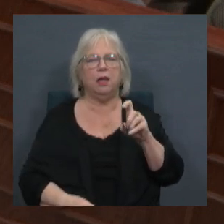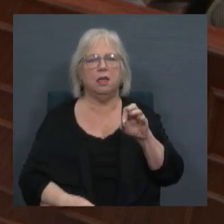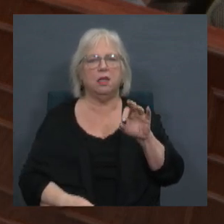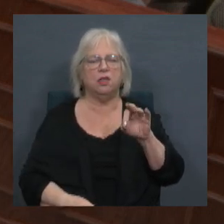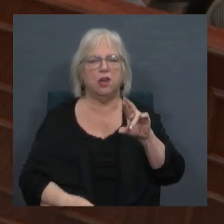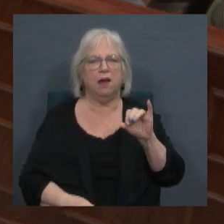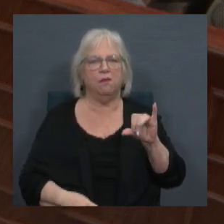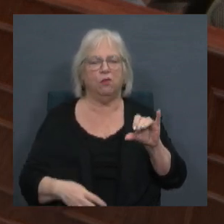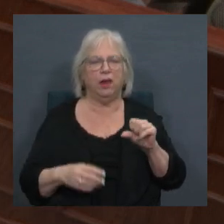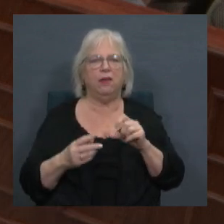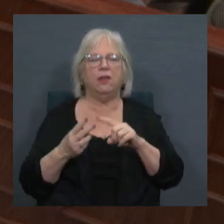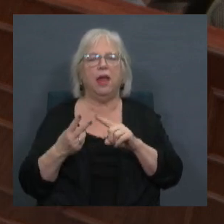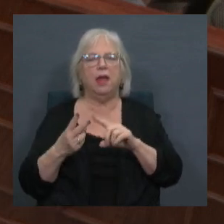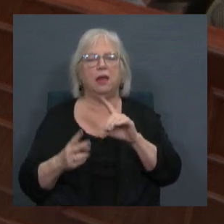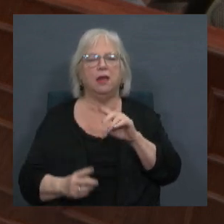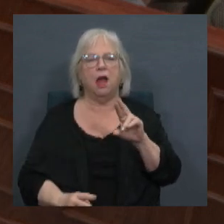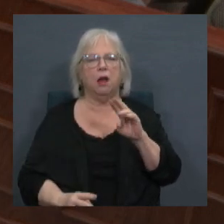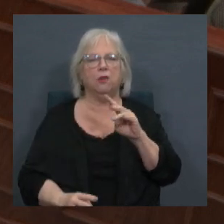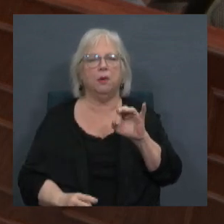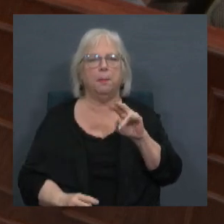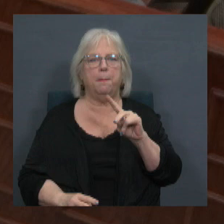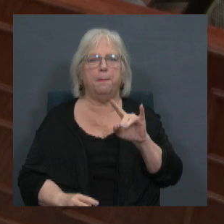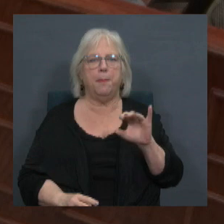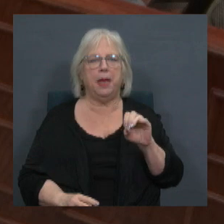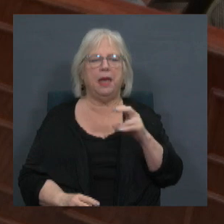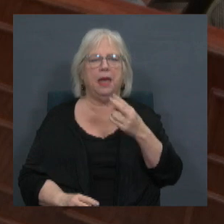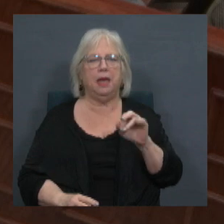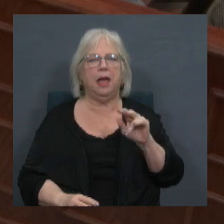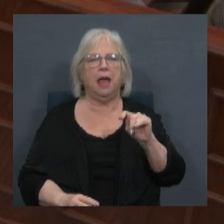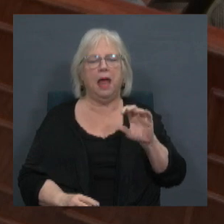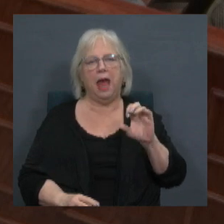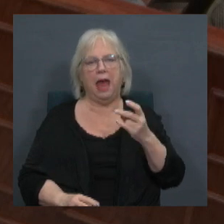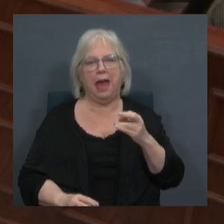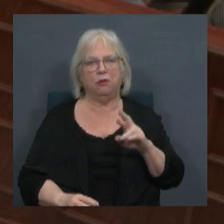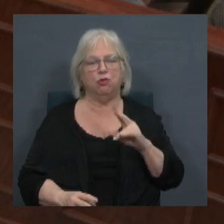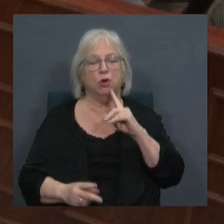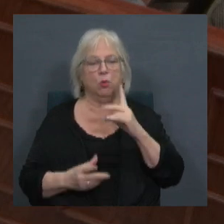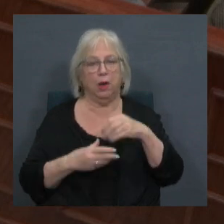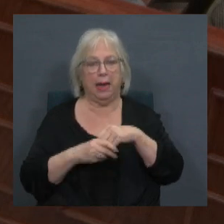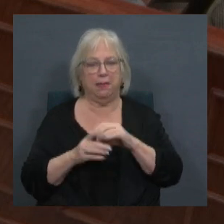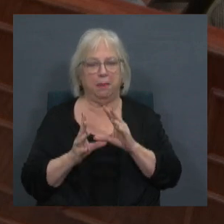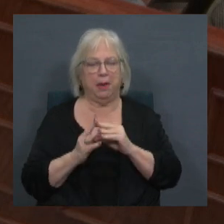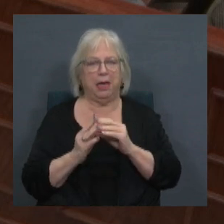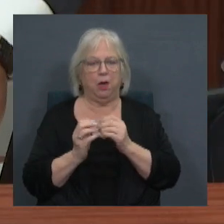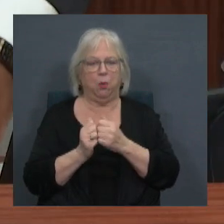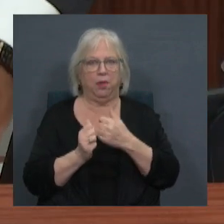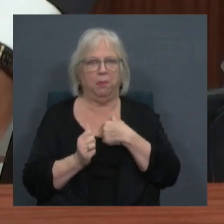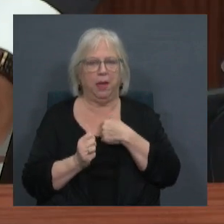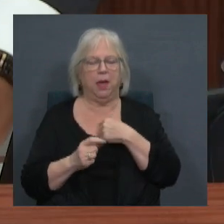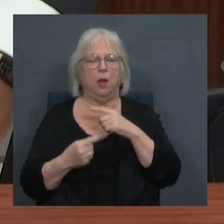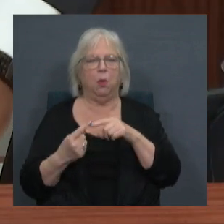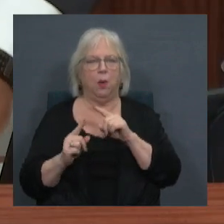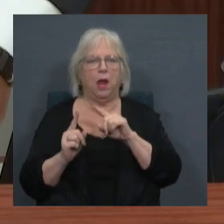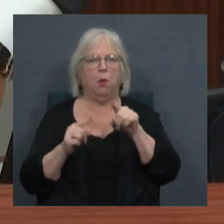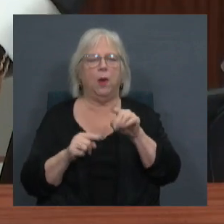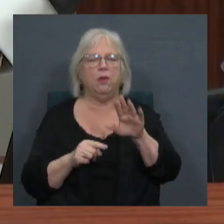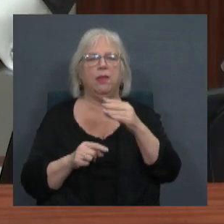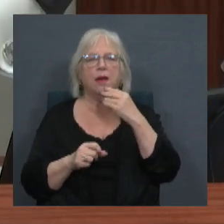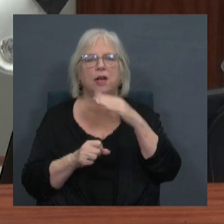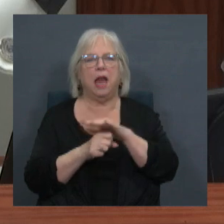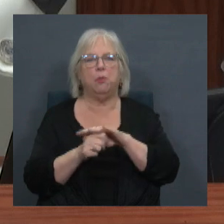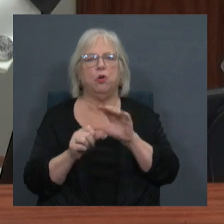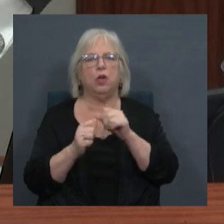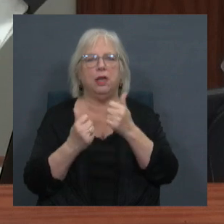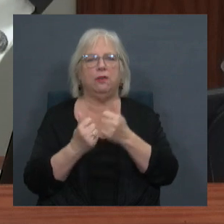Hatchett, who are here, who are in that meeting with me when I attended their neighborhood association meeting this